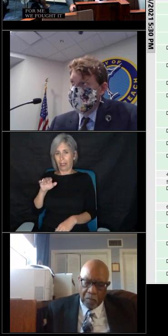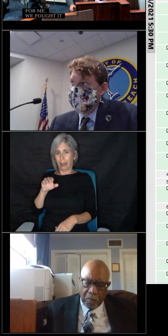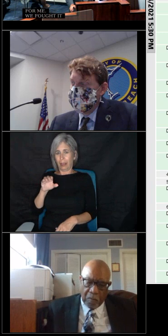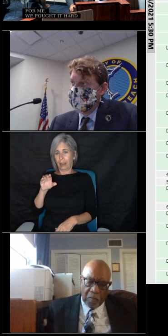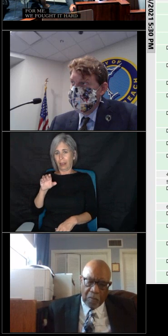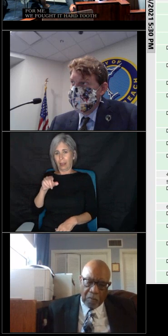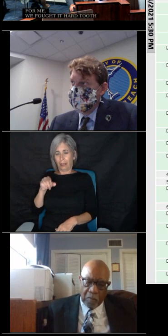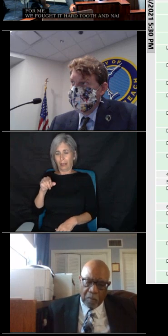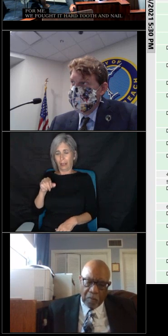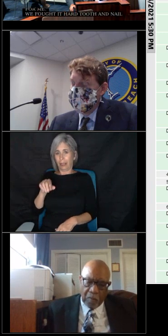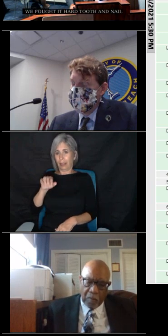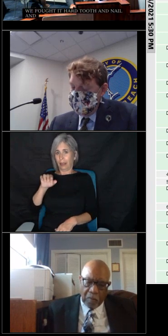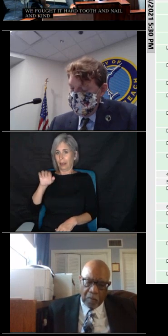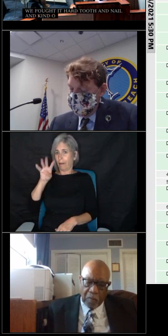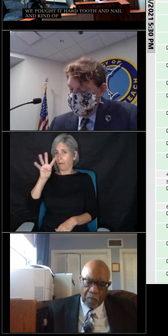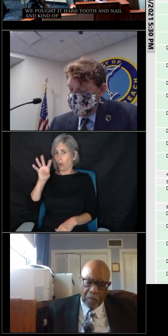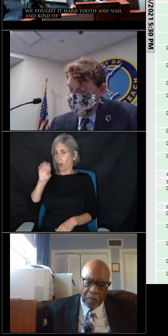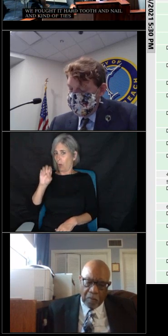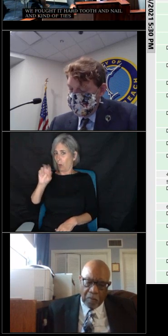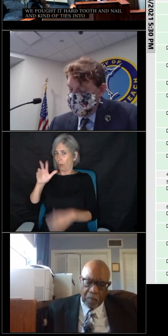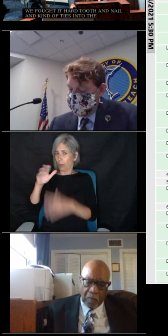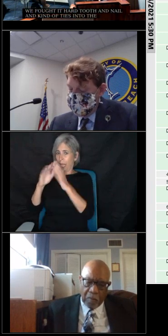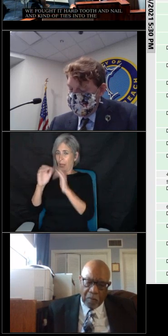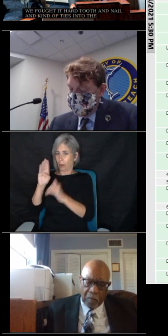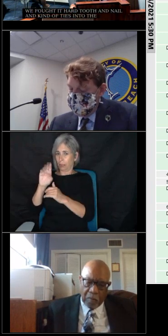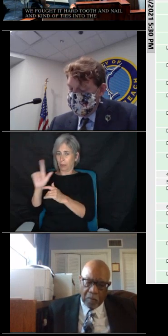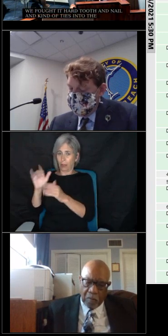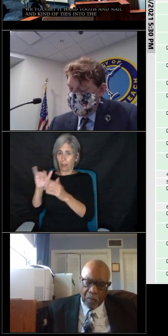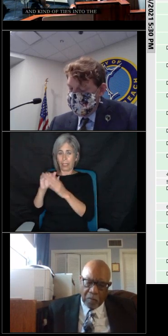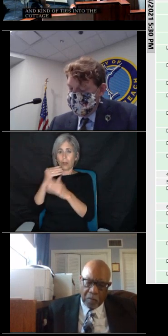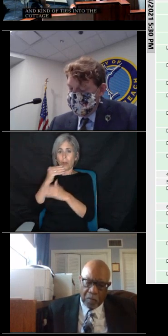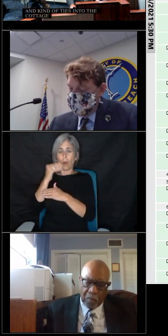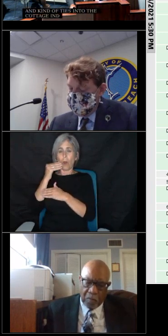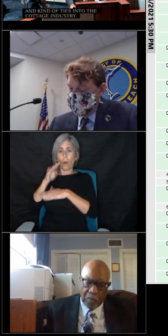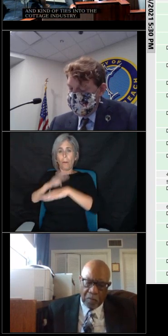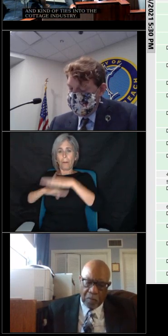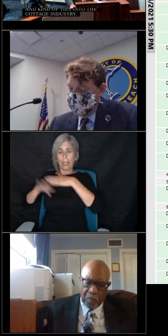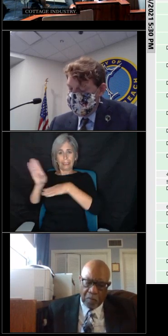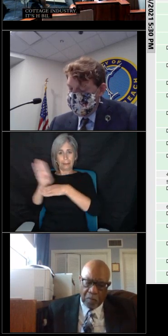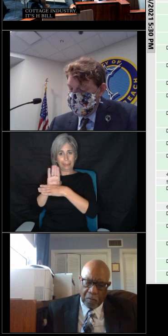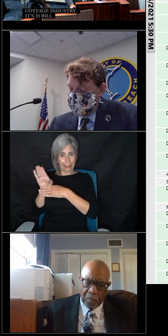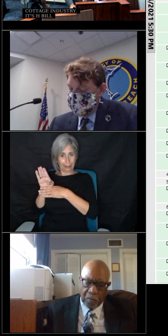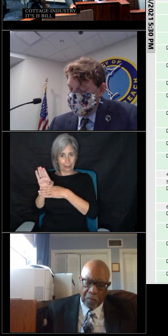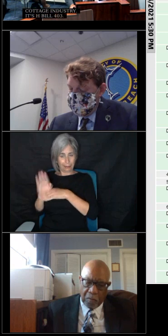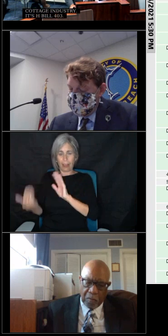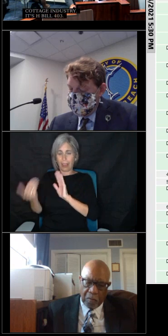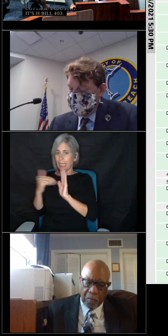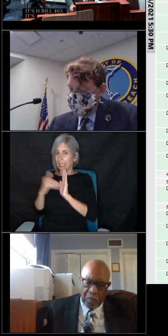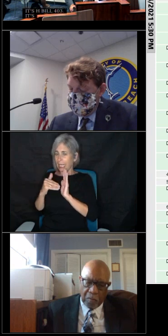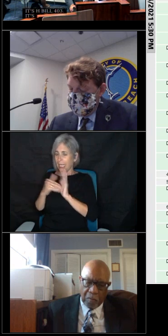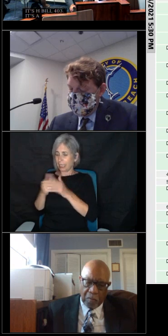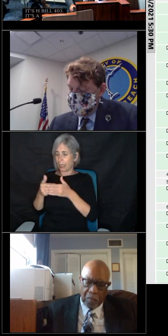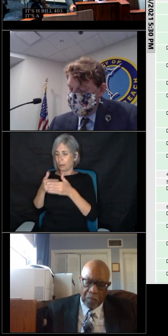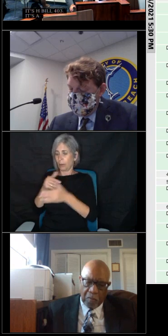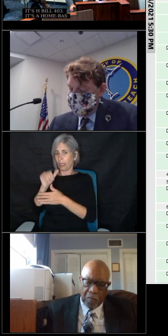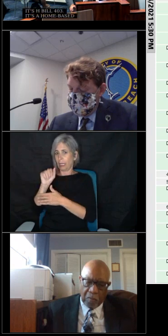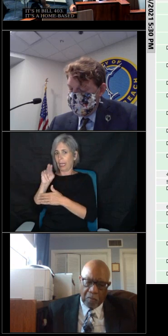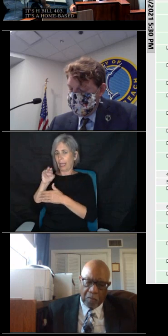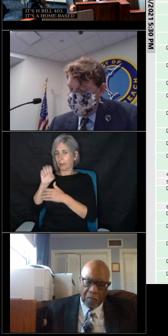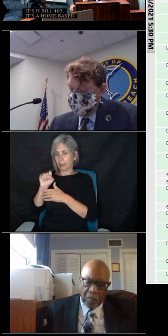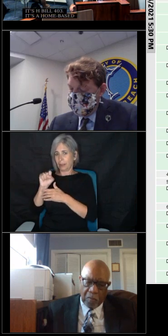it's H. Bill 403, and it's a home-based business. Once again, preempts local government from